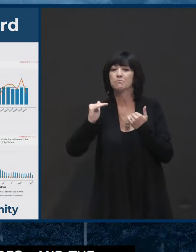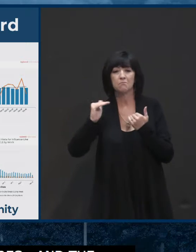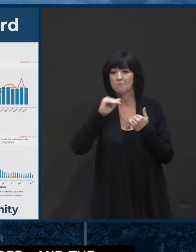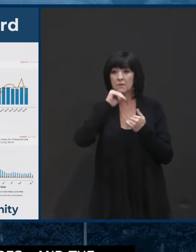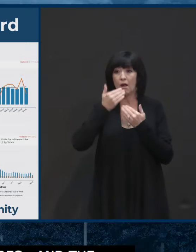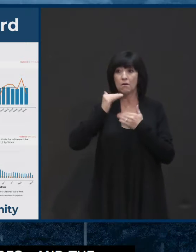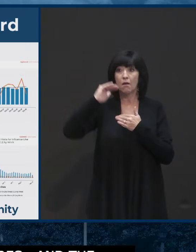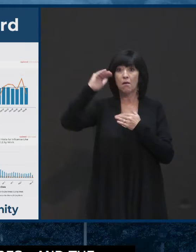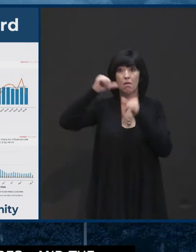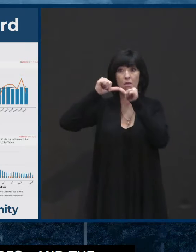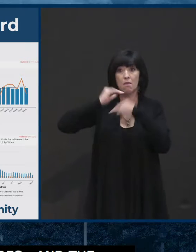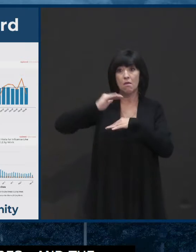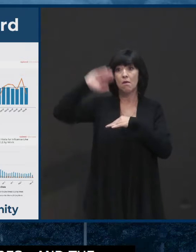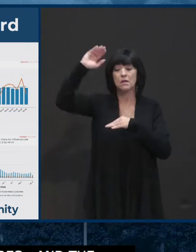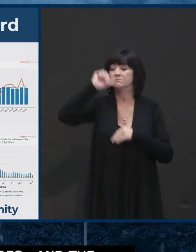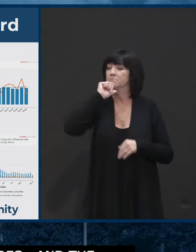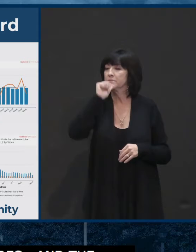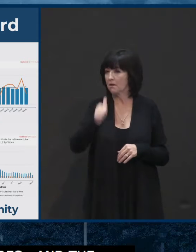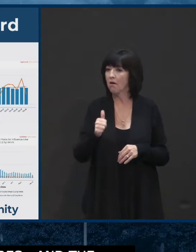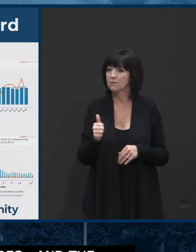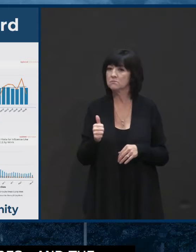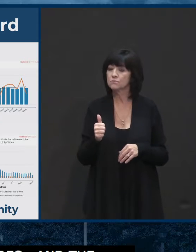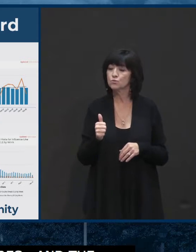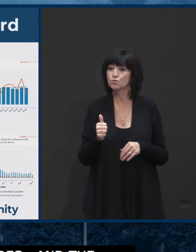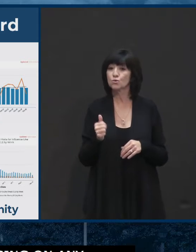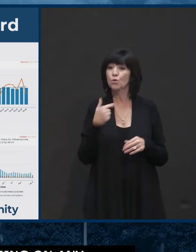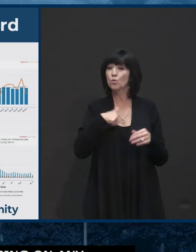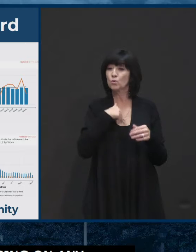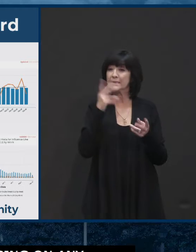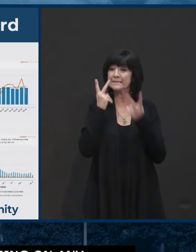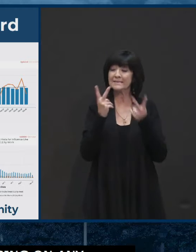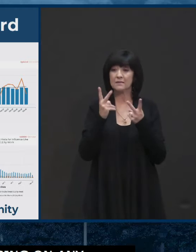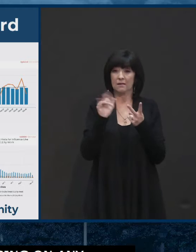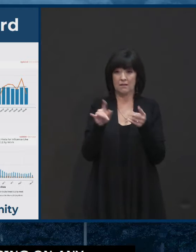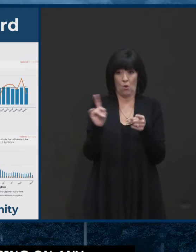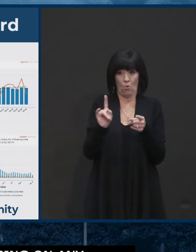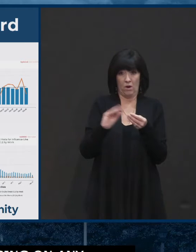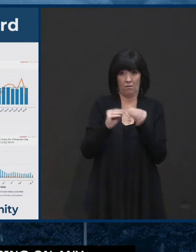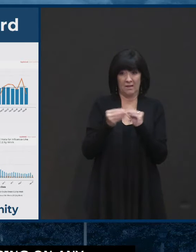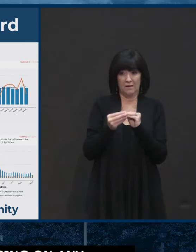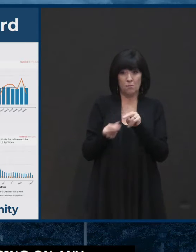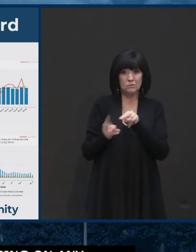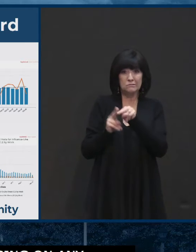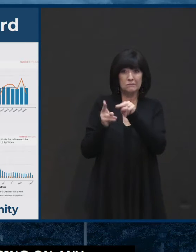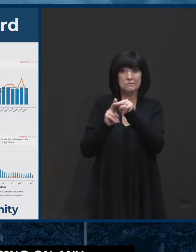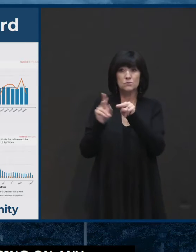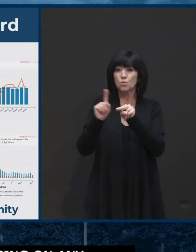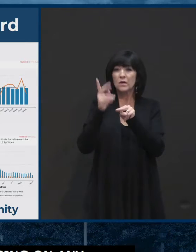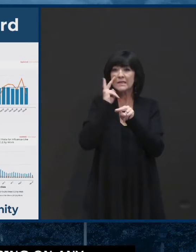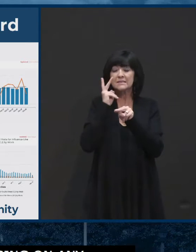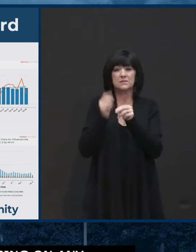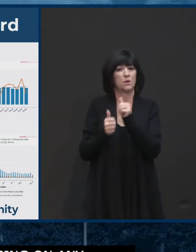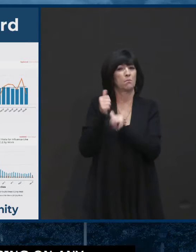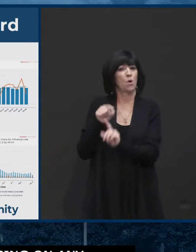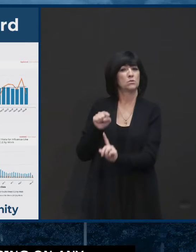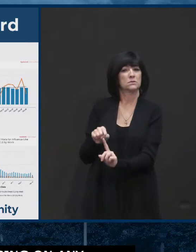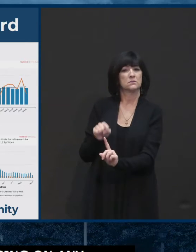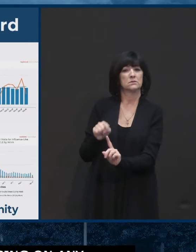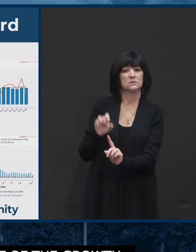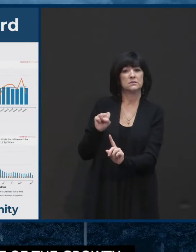to the hospitals, a lot of the growth was coming from our hospitals in Sussex County, which kind of makes some sense since